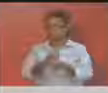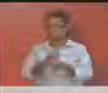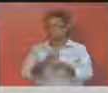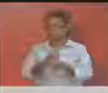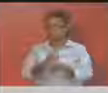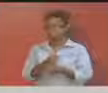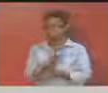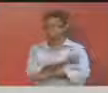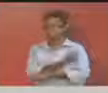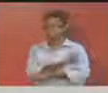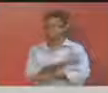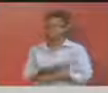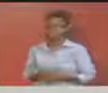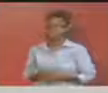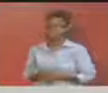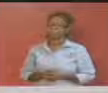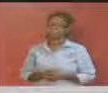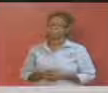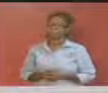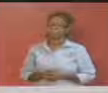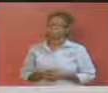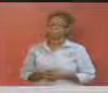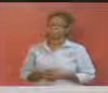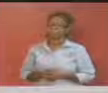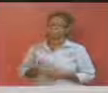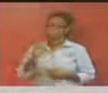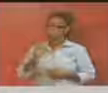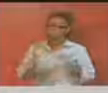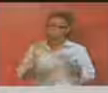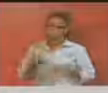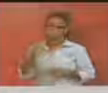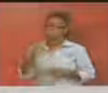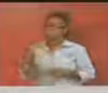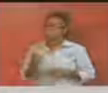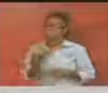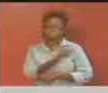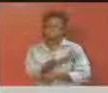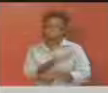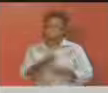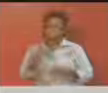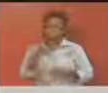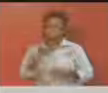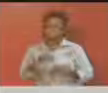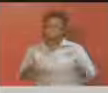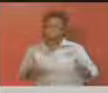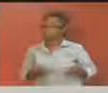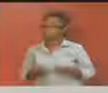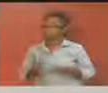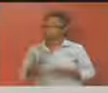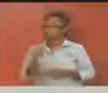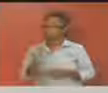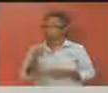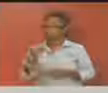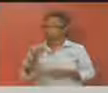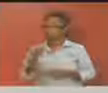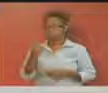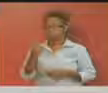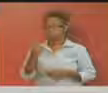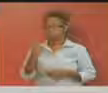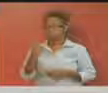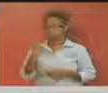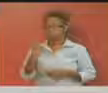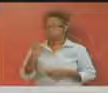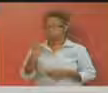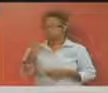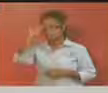vaccine. So that's a further limitation. Those sites are the Serum Institute of